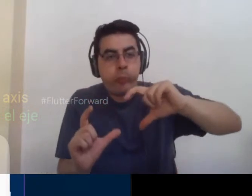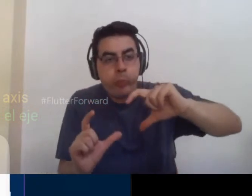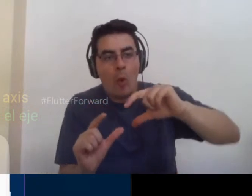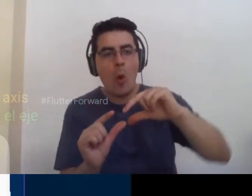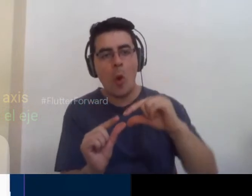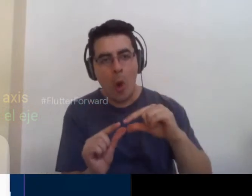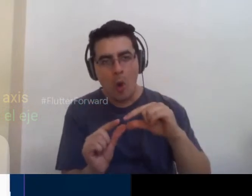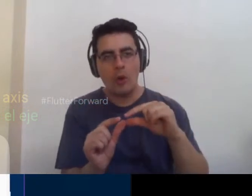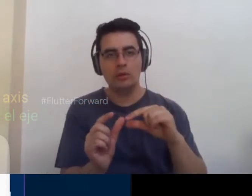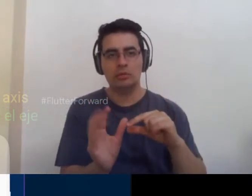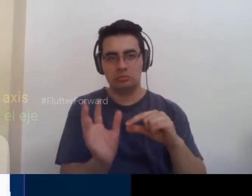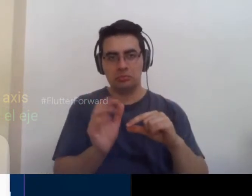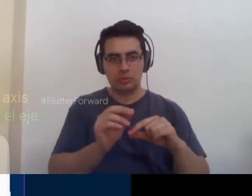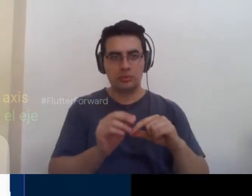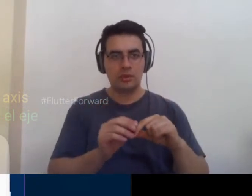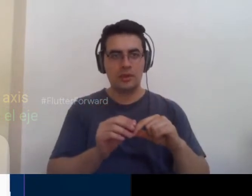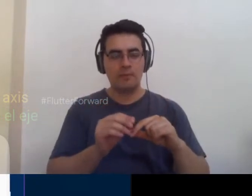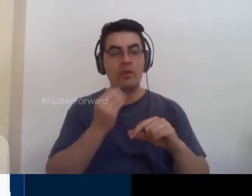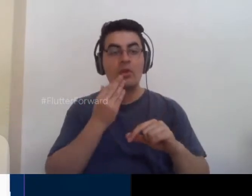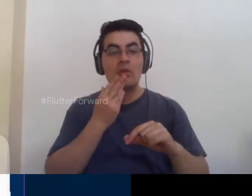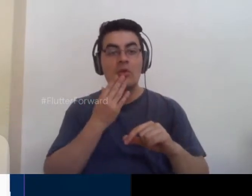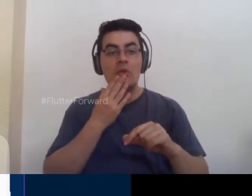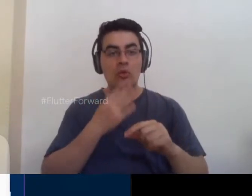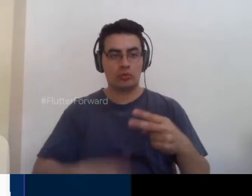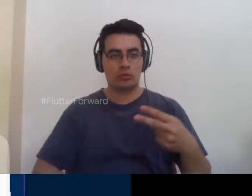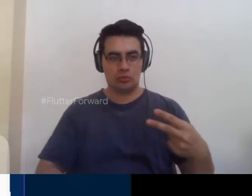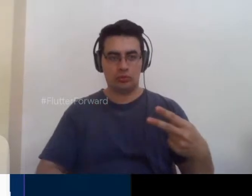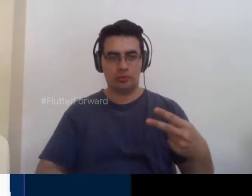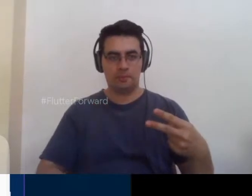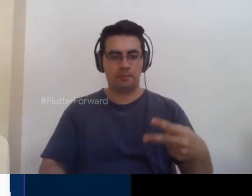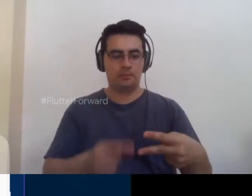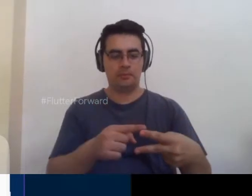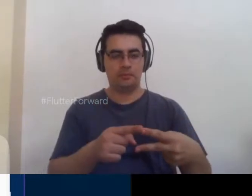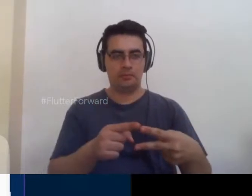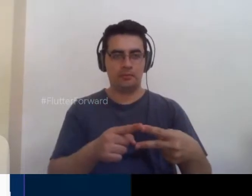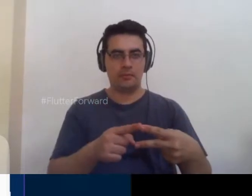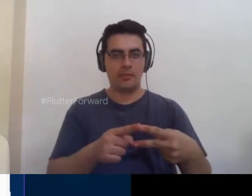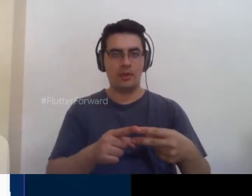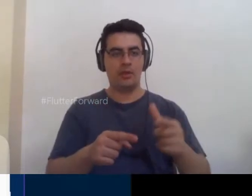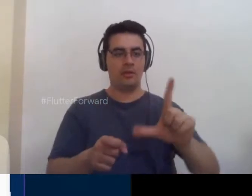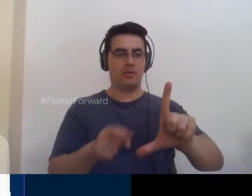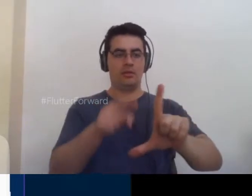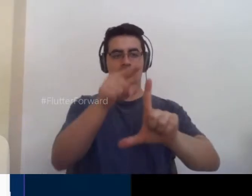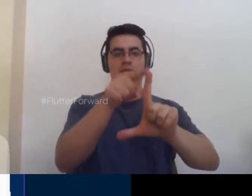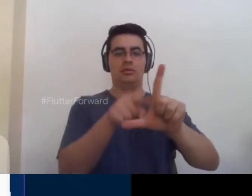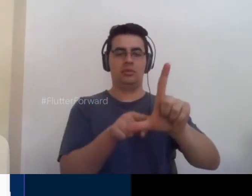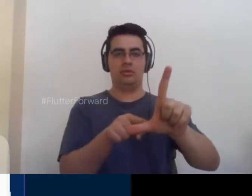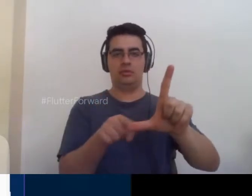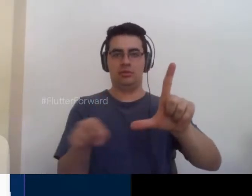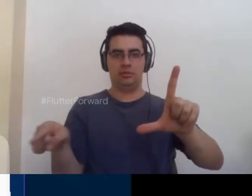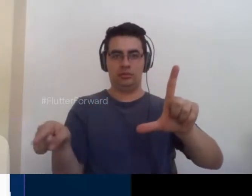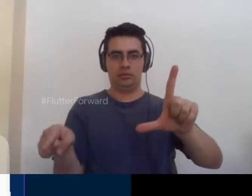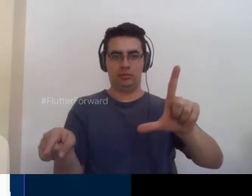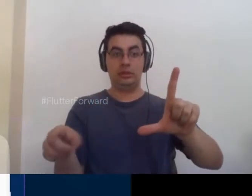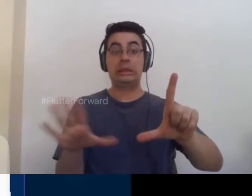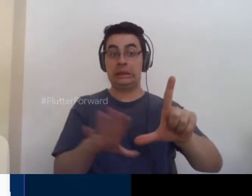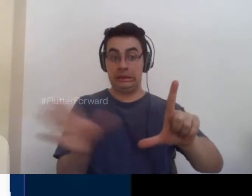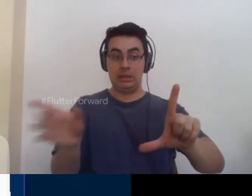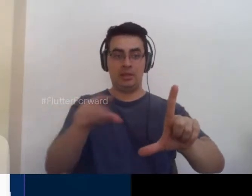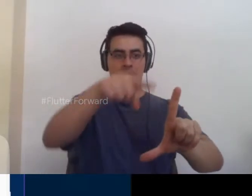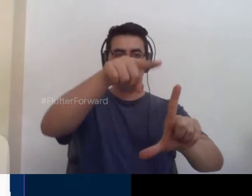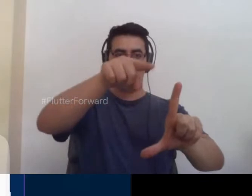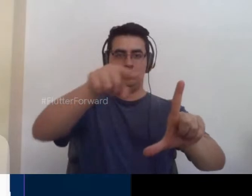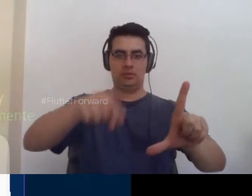paints, one for the axis and one for the data on the chart. We'll also create two